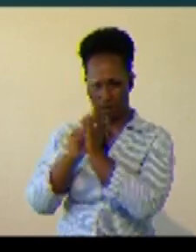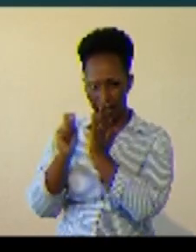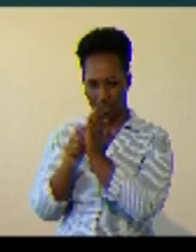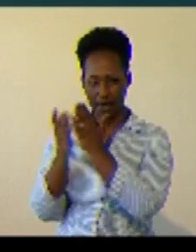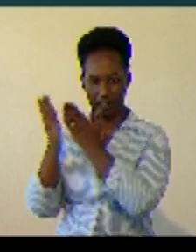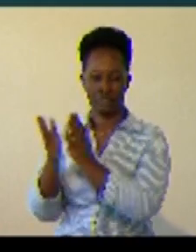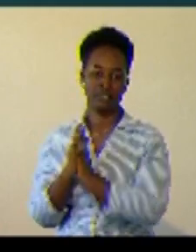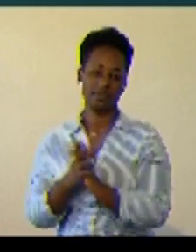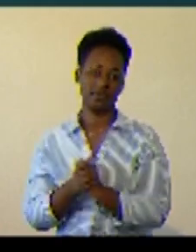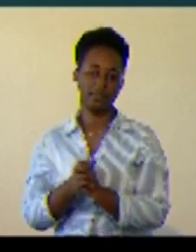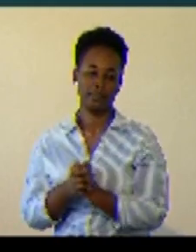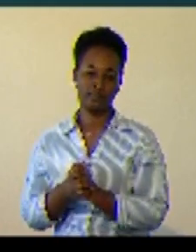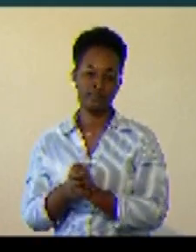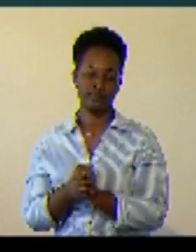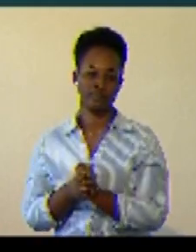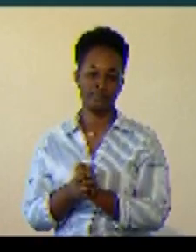1,450, and